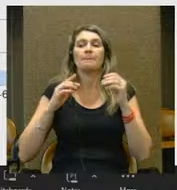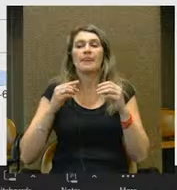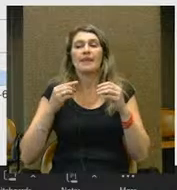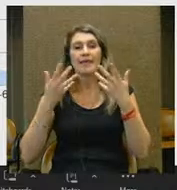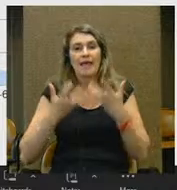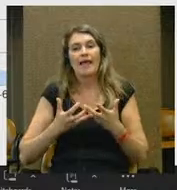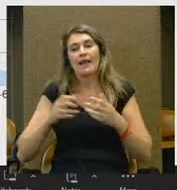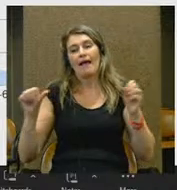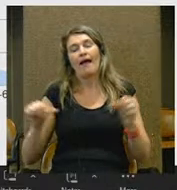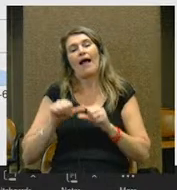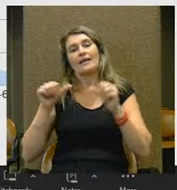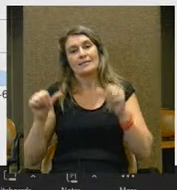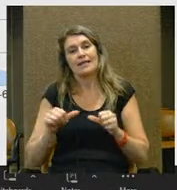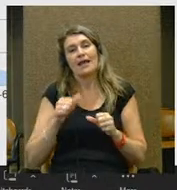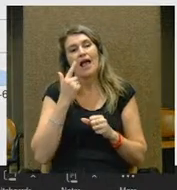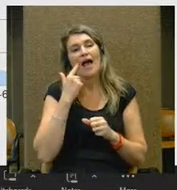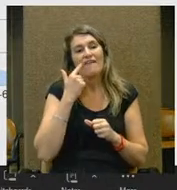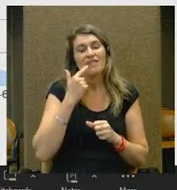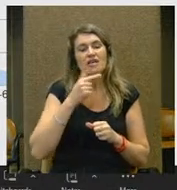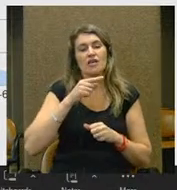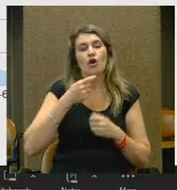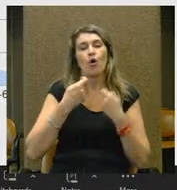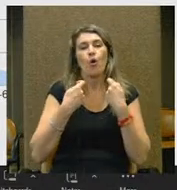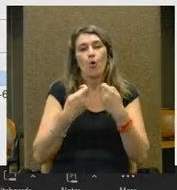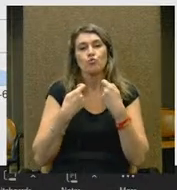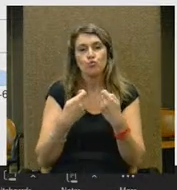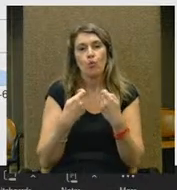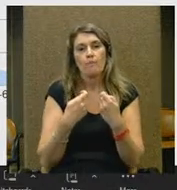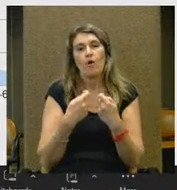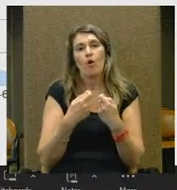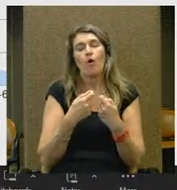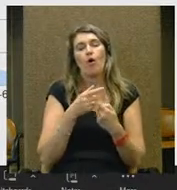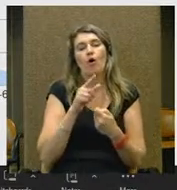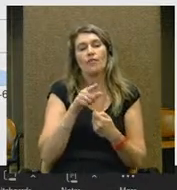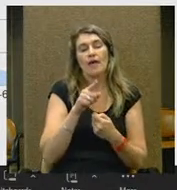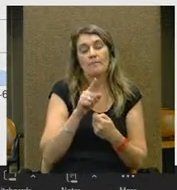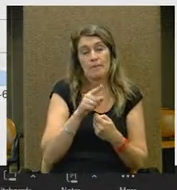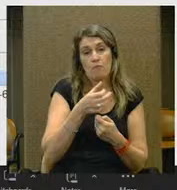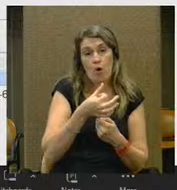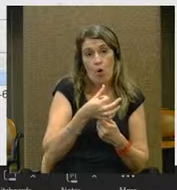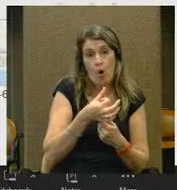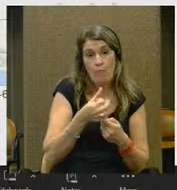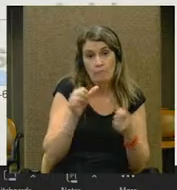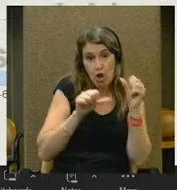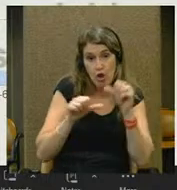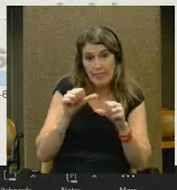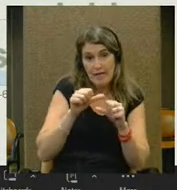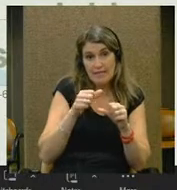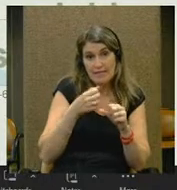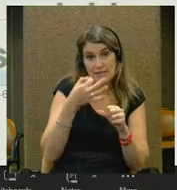an aging population with complex needs. Next slide, please.